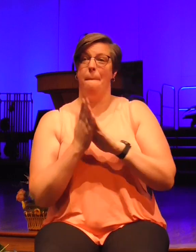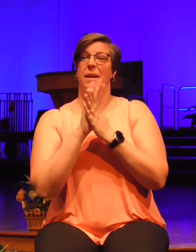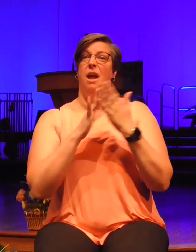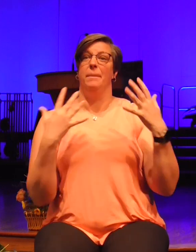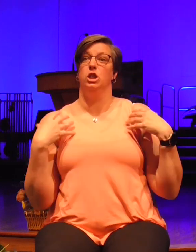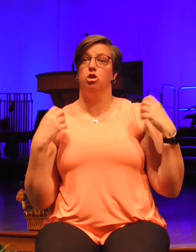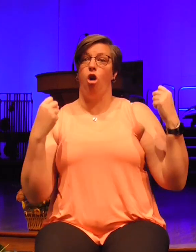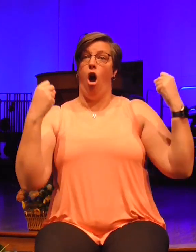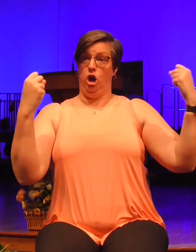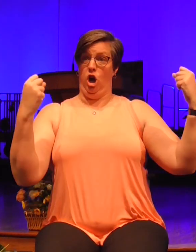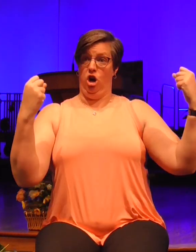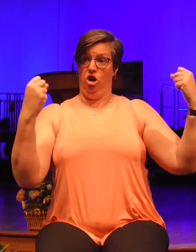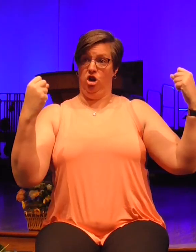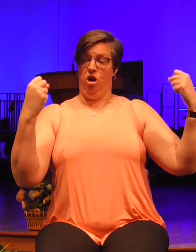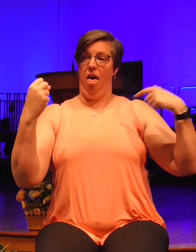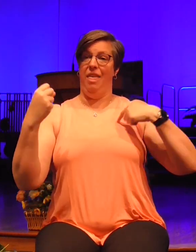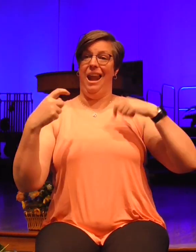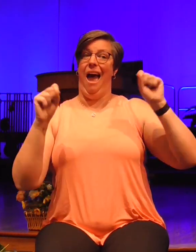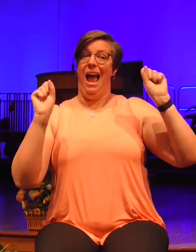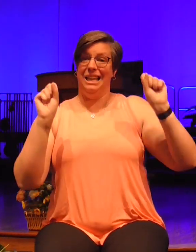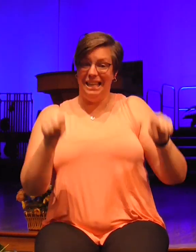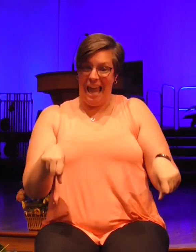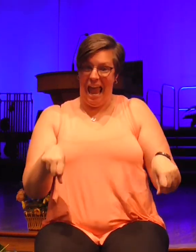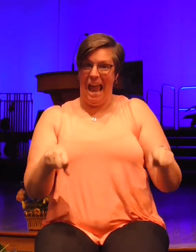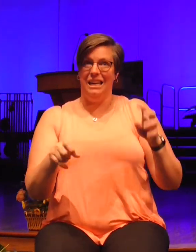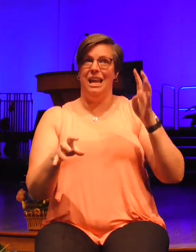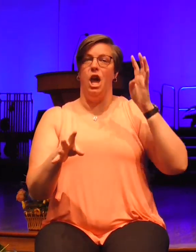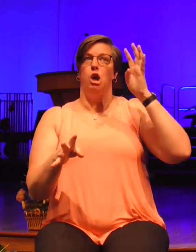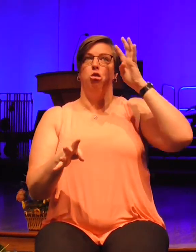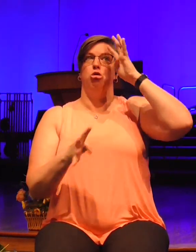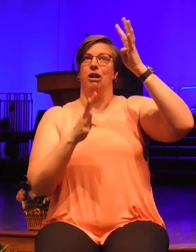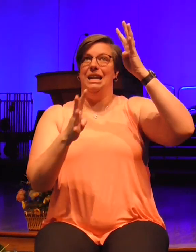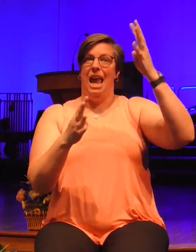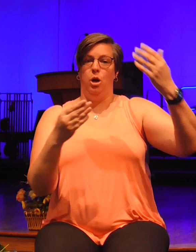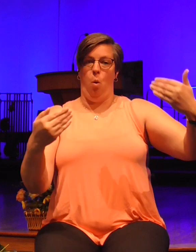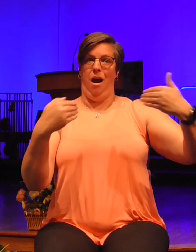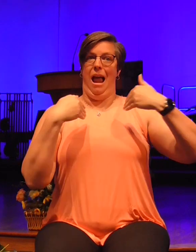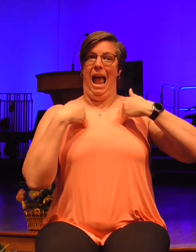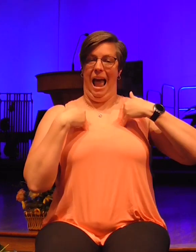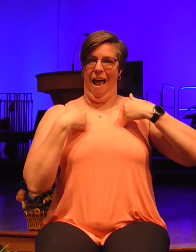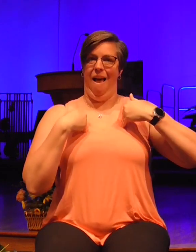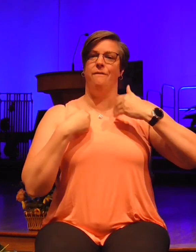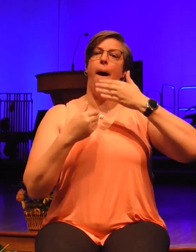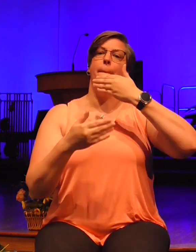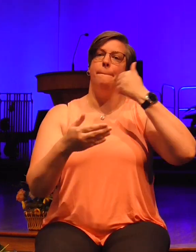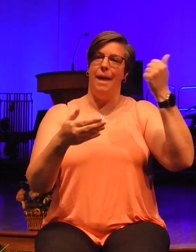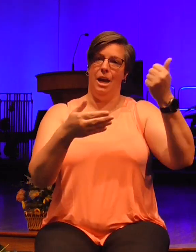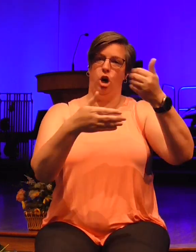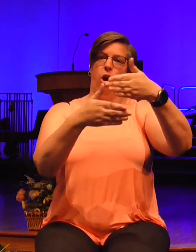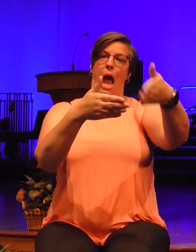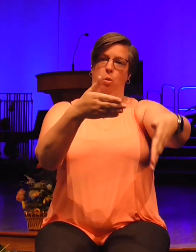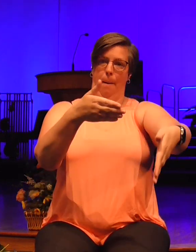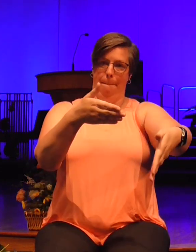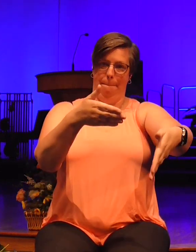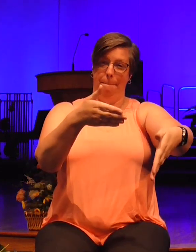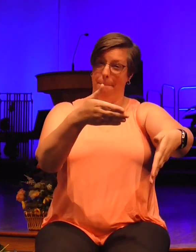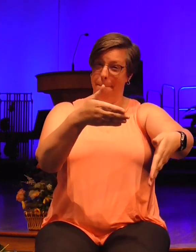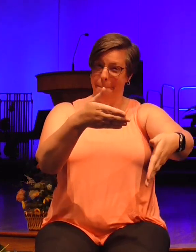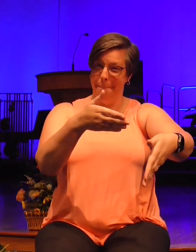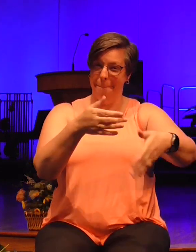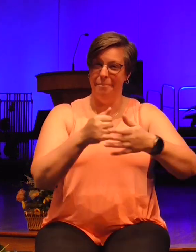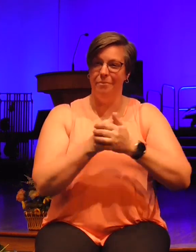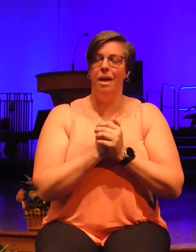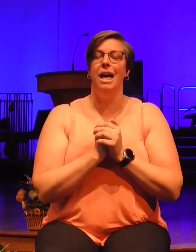then I can create and have the ultimate outcome. And so it's important for us